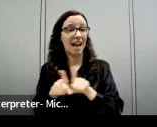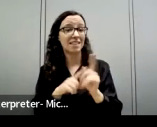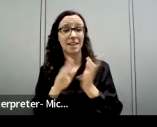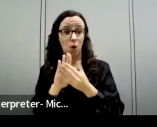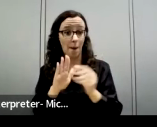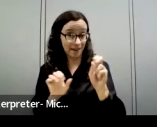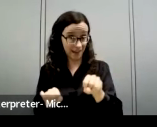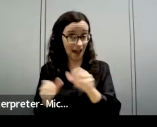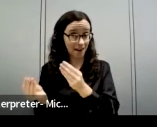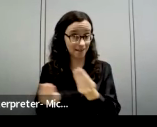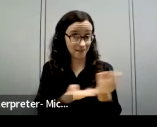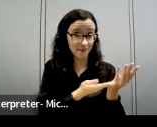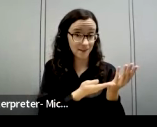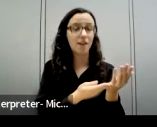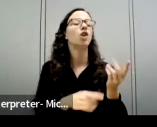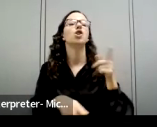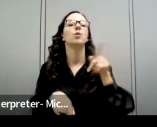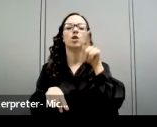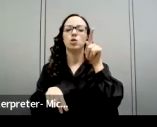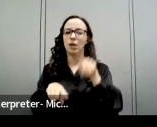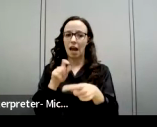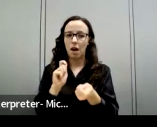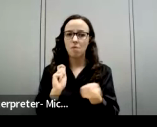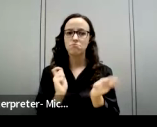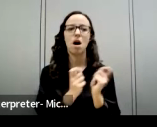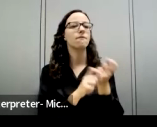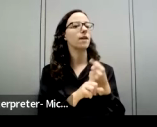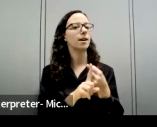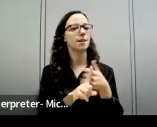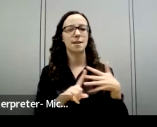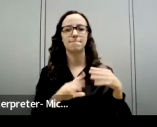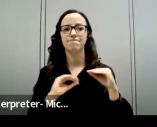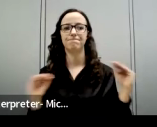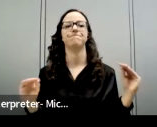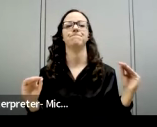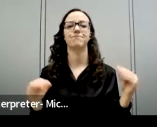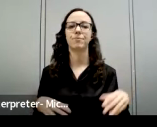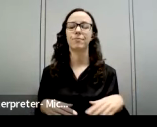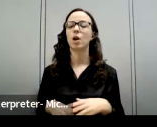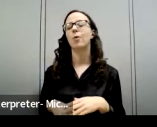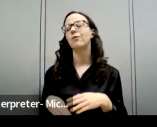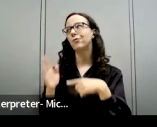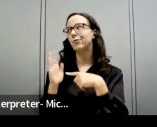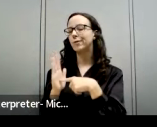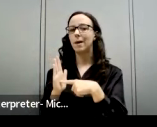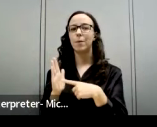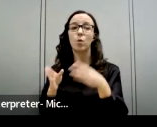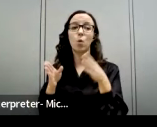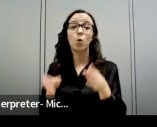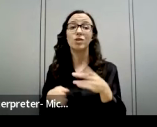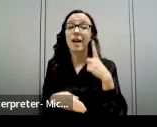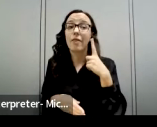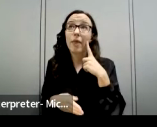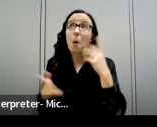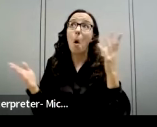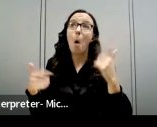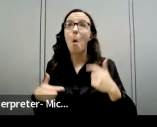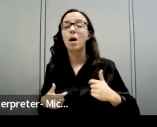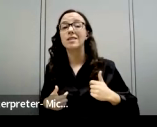work. You just cannot modify it or adapt it. So perhaps someone decided, hypothetically, I wrote an